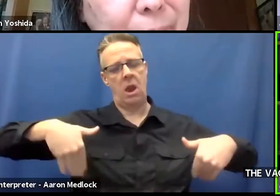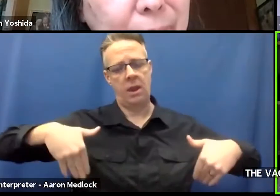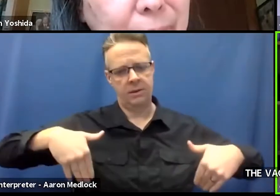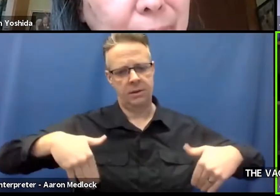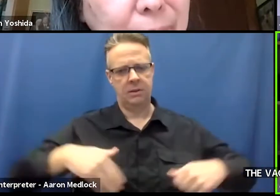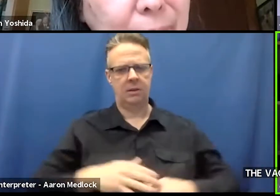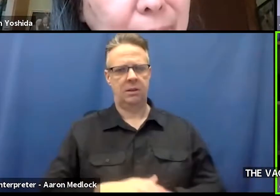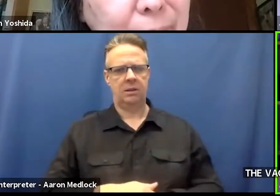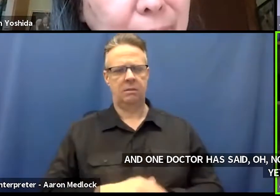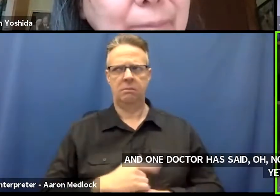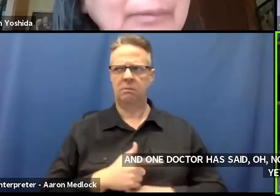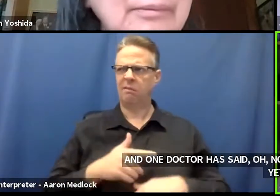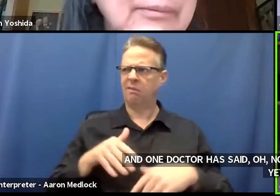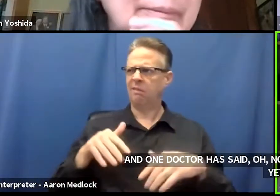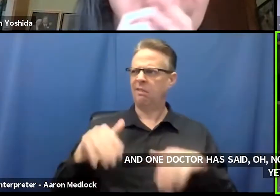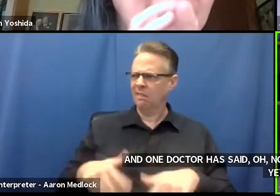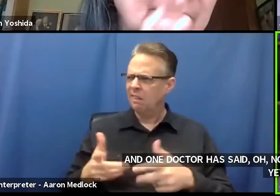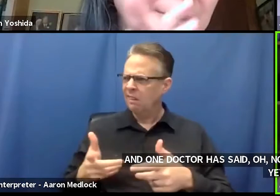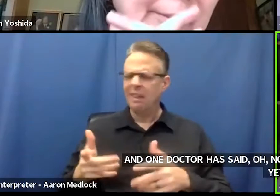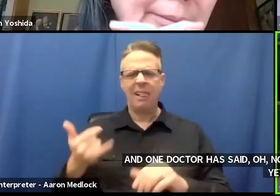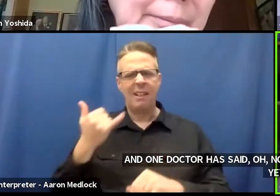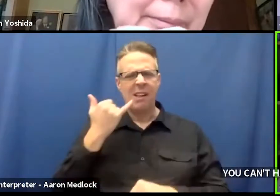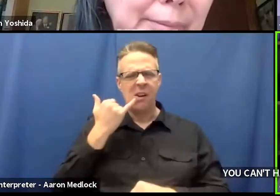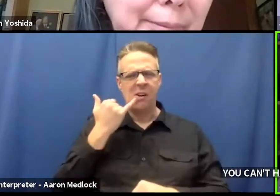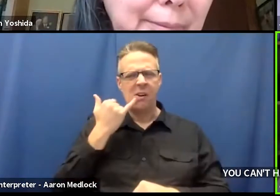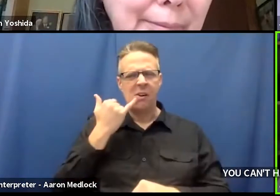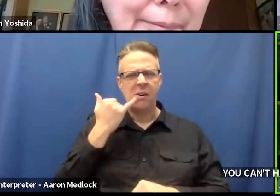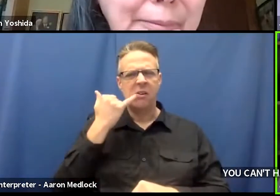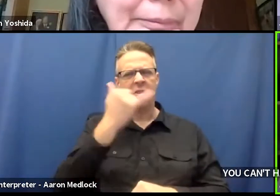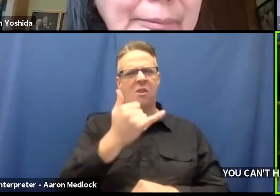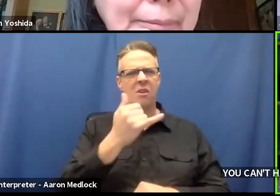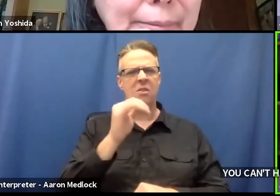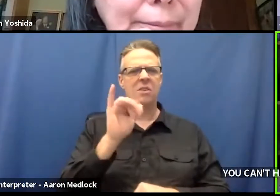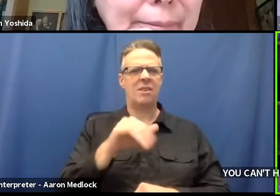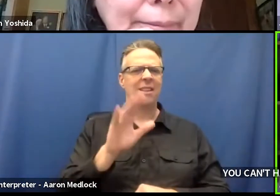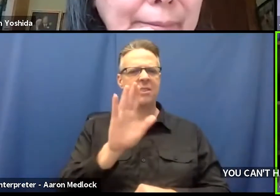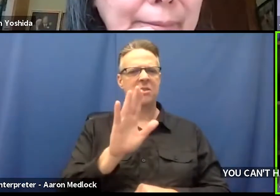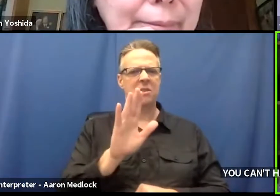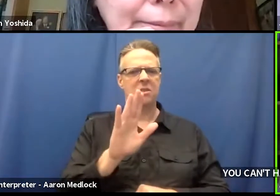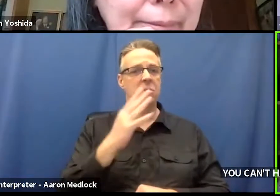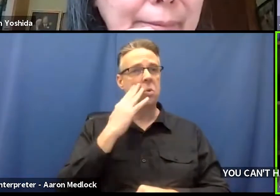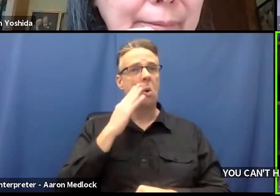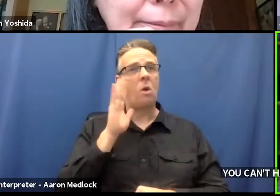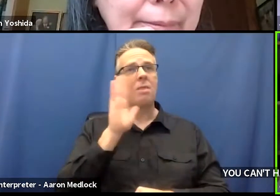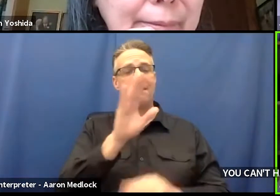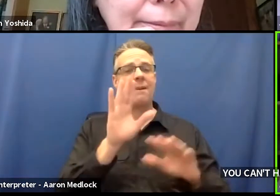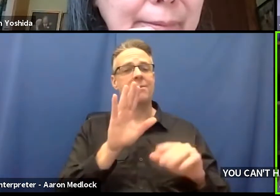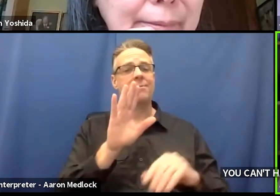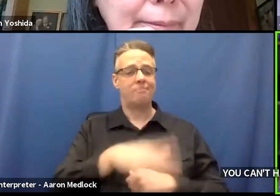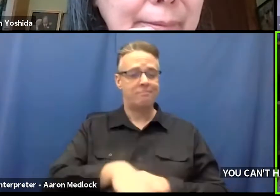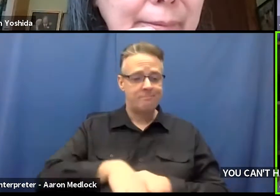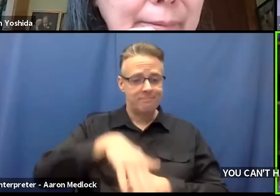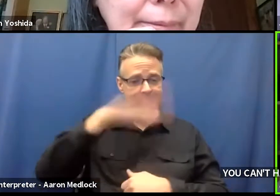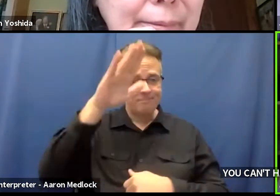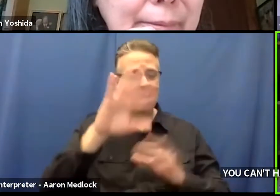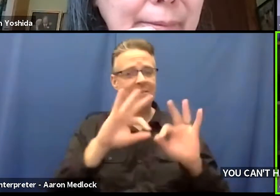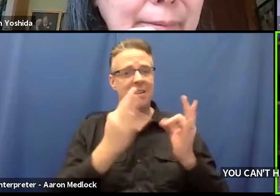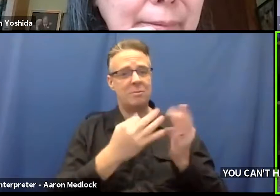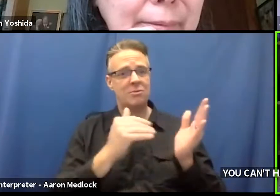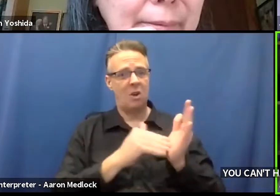yet. And then they've called a doctor from their kind of childhood home, who is their family